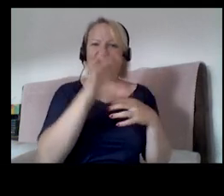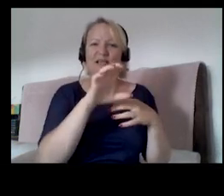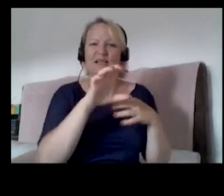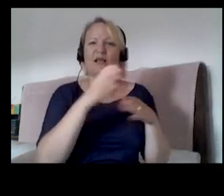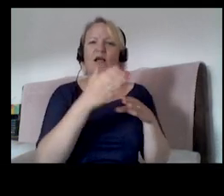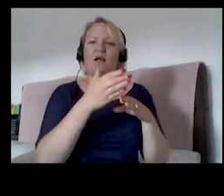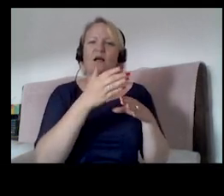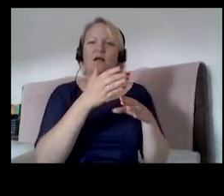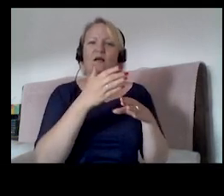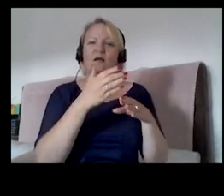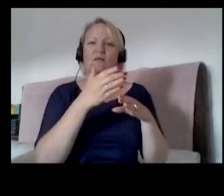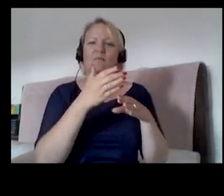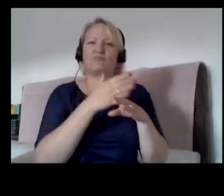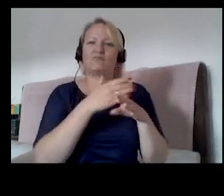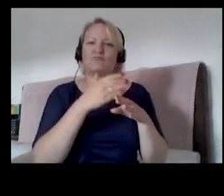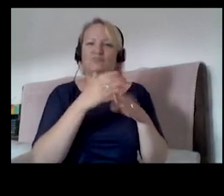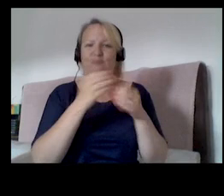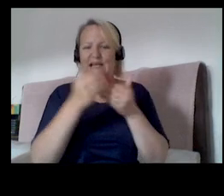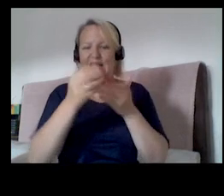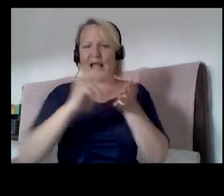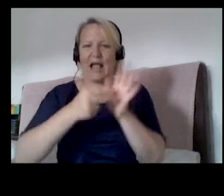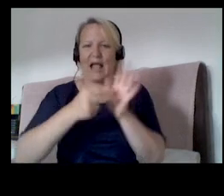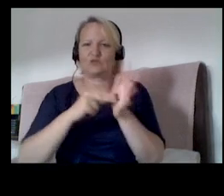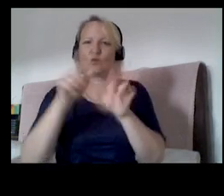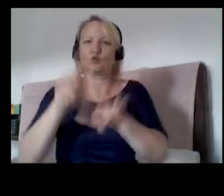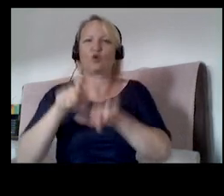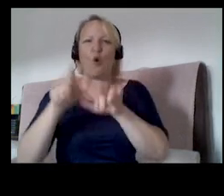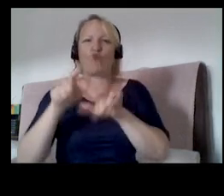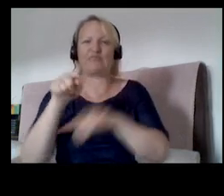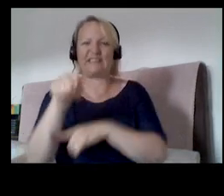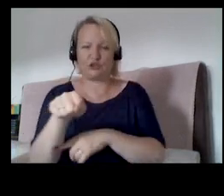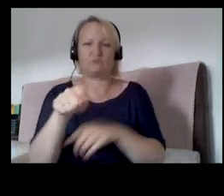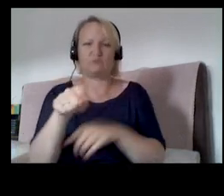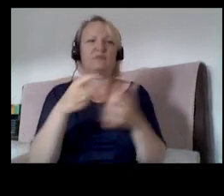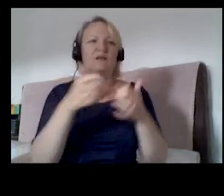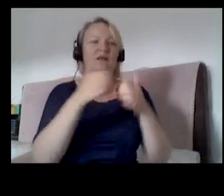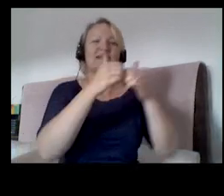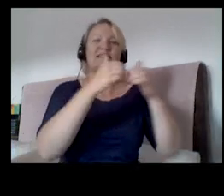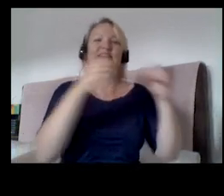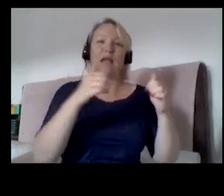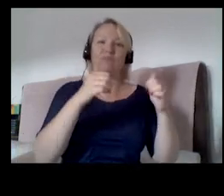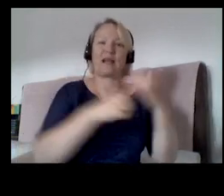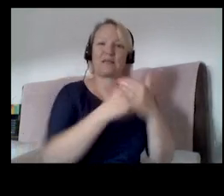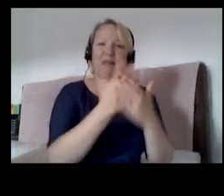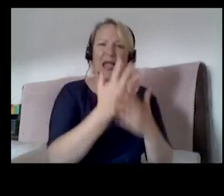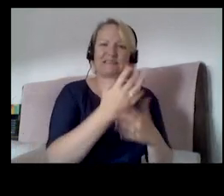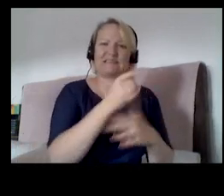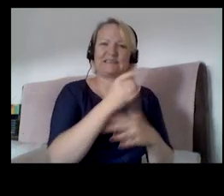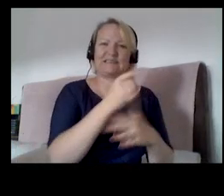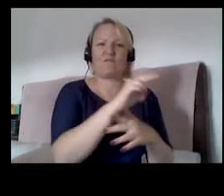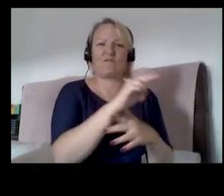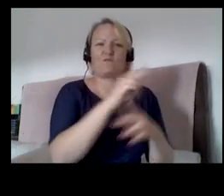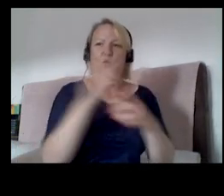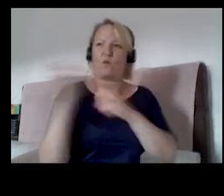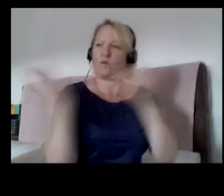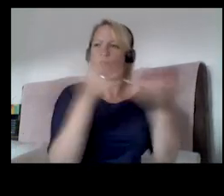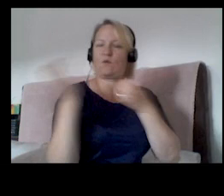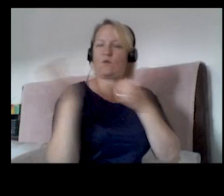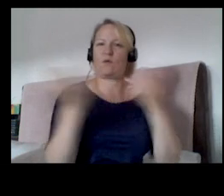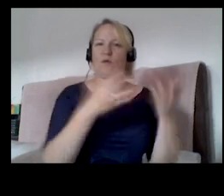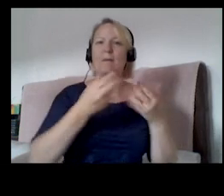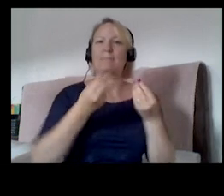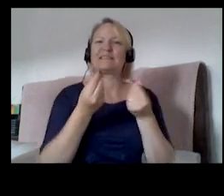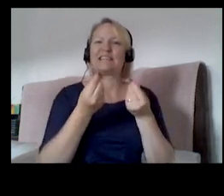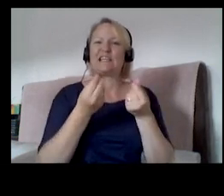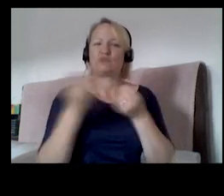temporary facilities such as a precast facility for tunnel lining production and storage, a separation plant